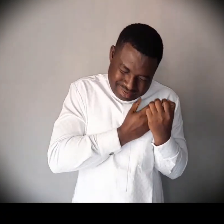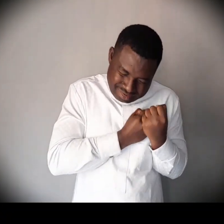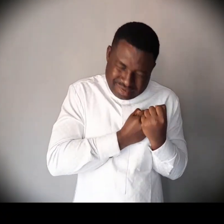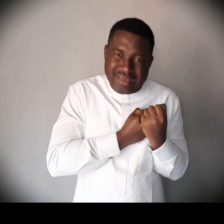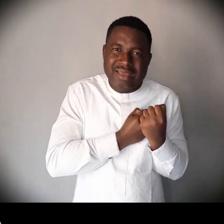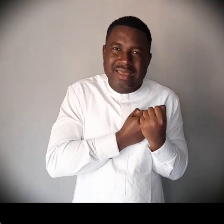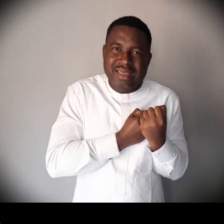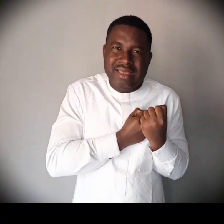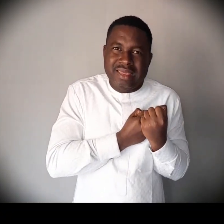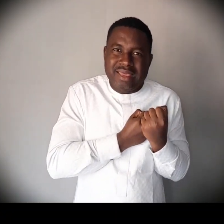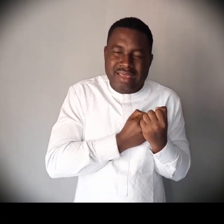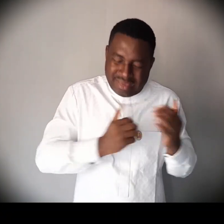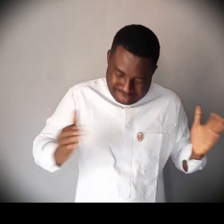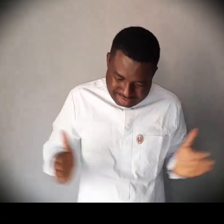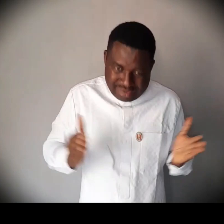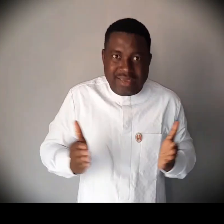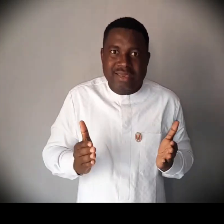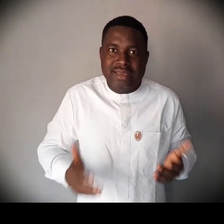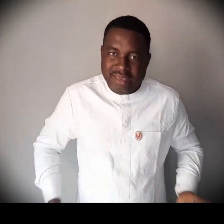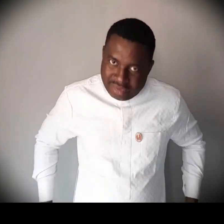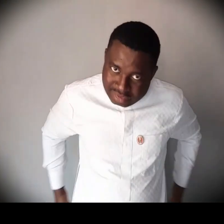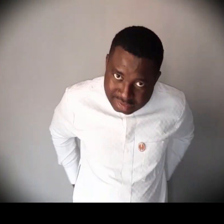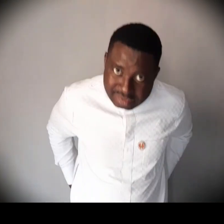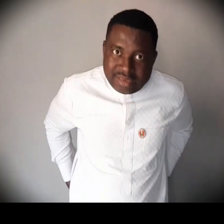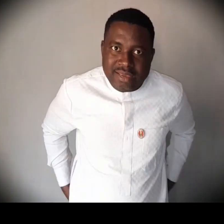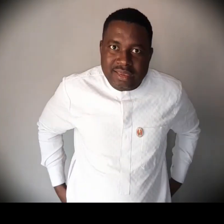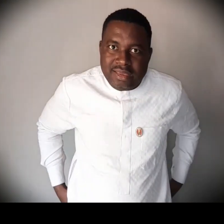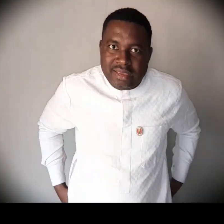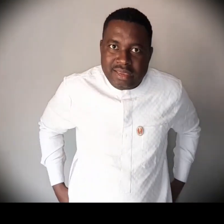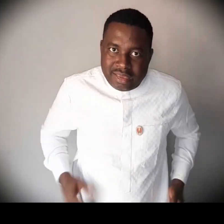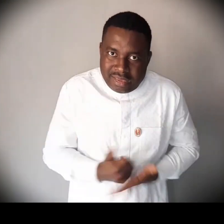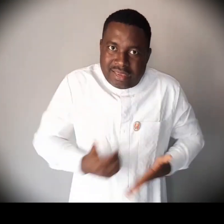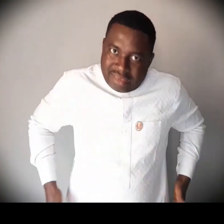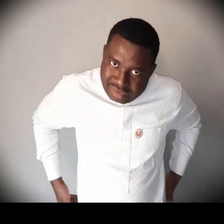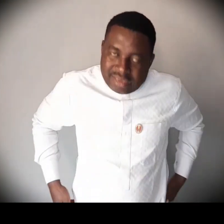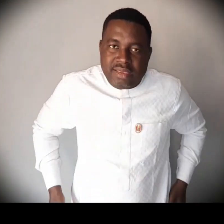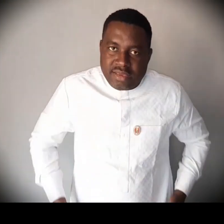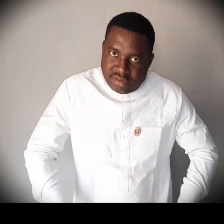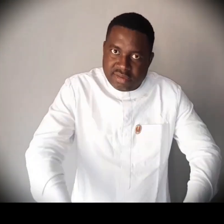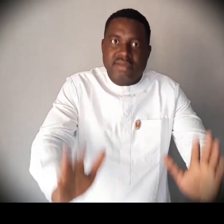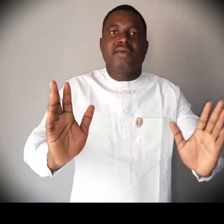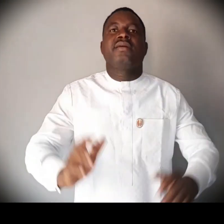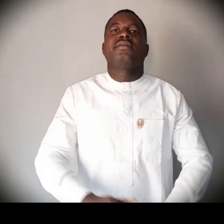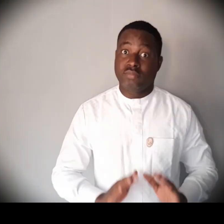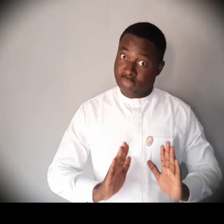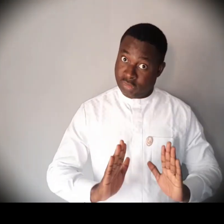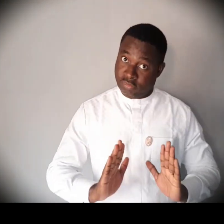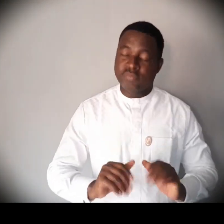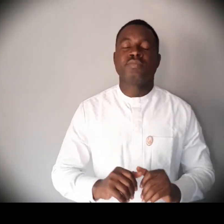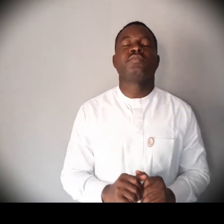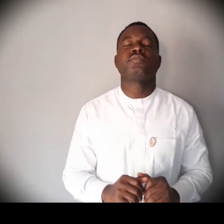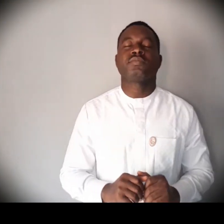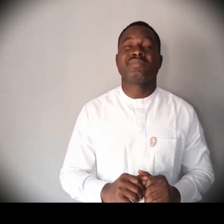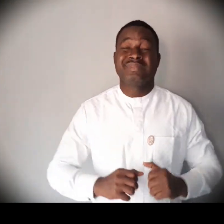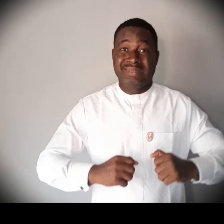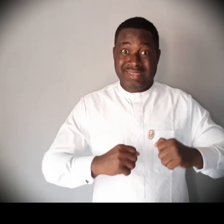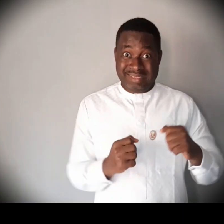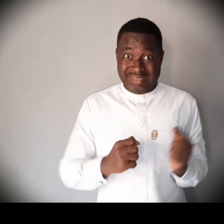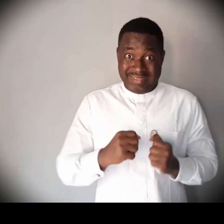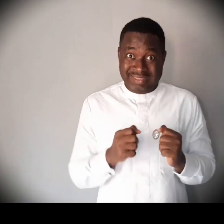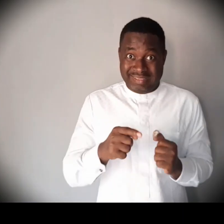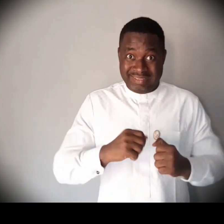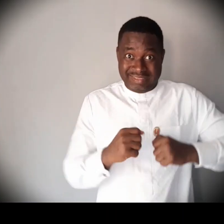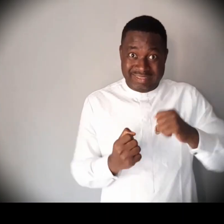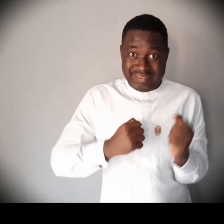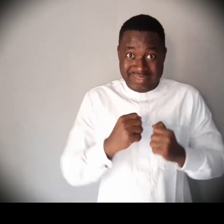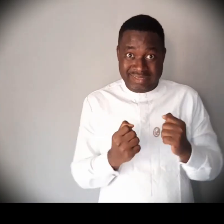linguistic rights? Every human born on planet Earth has the fundamental rights to express himself